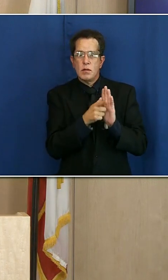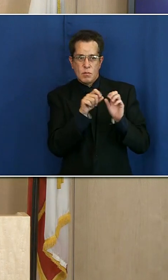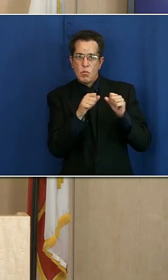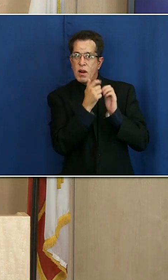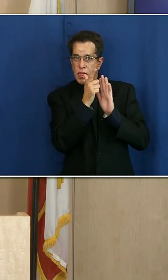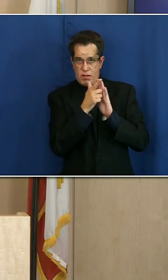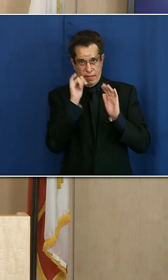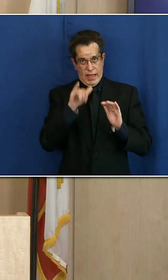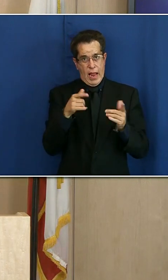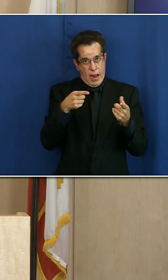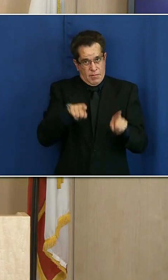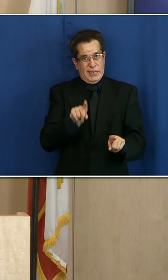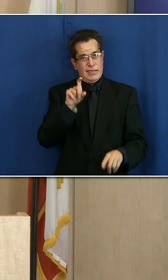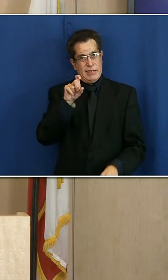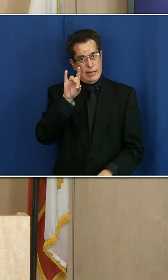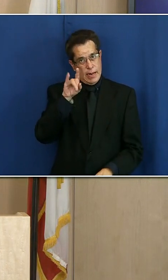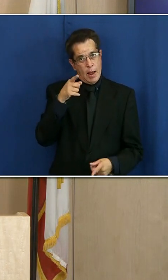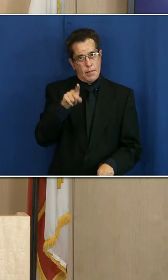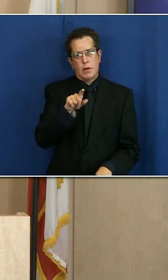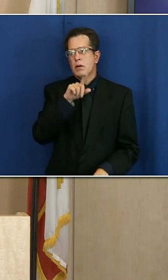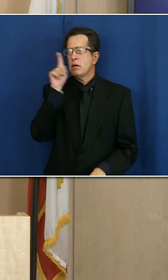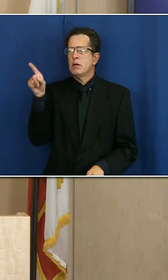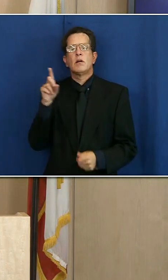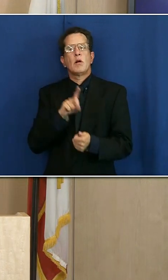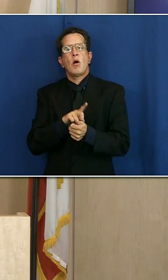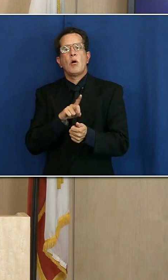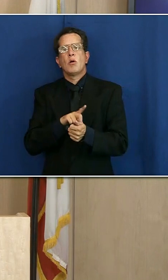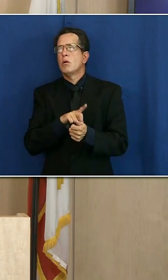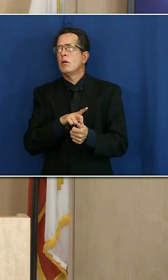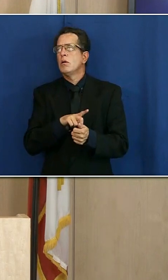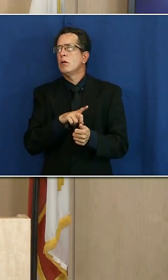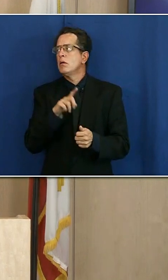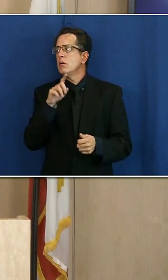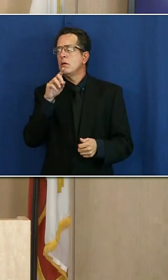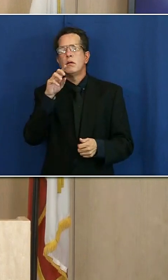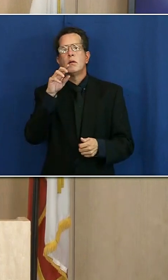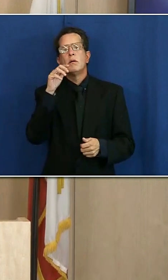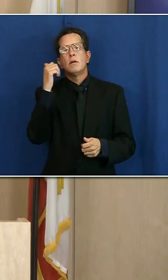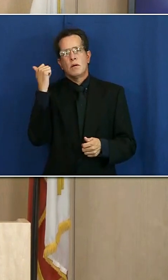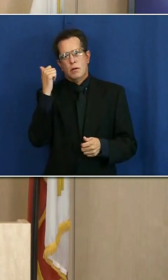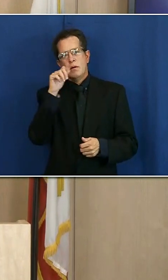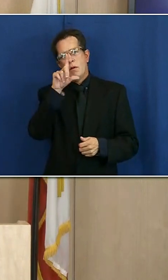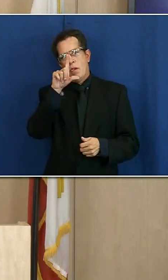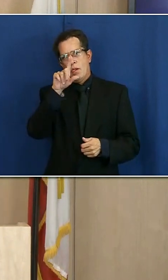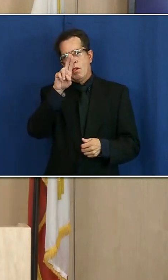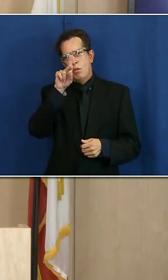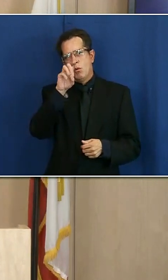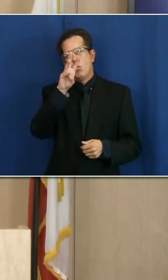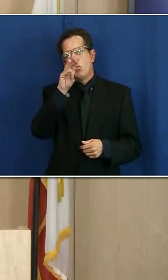up through the weekend? Okay, Dr. Wood is going to respond to that question.